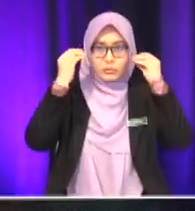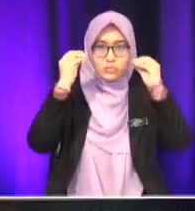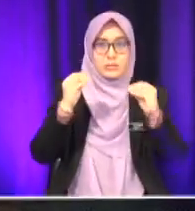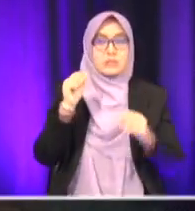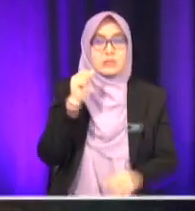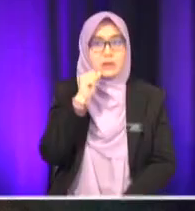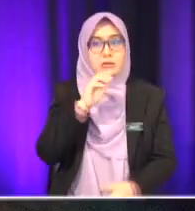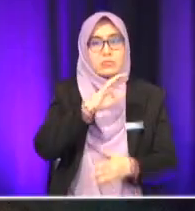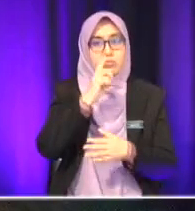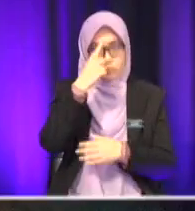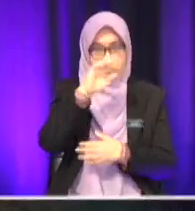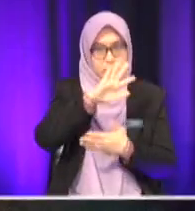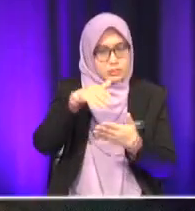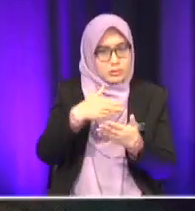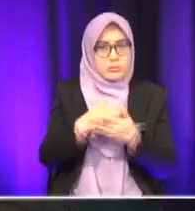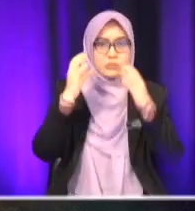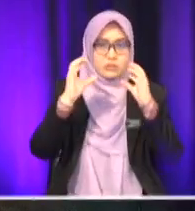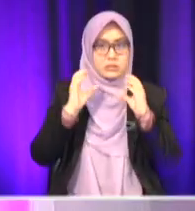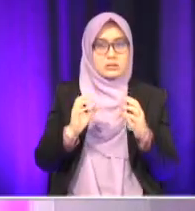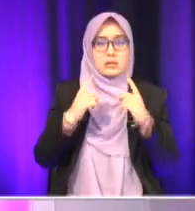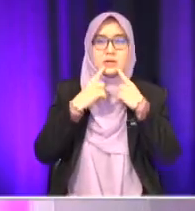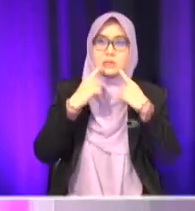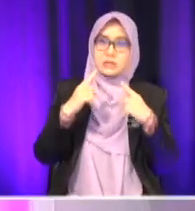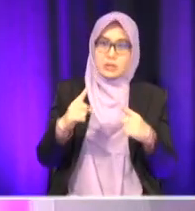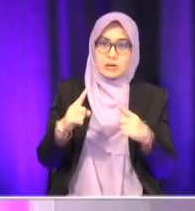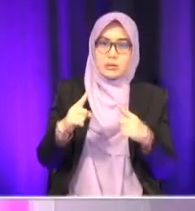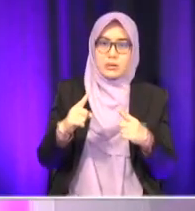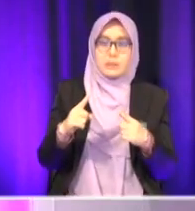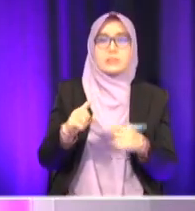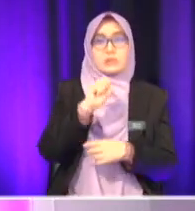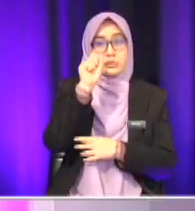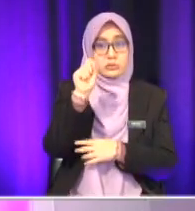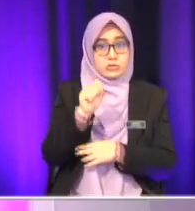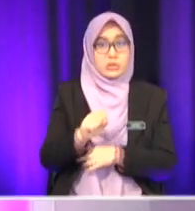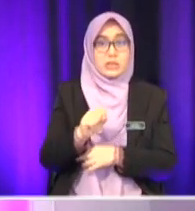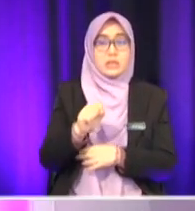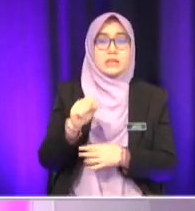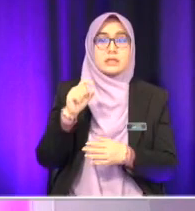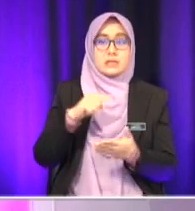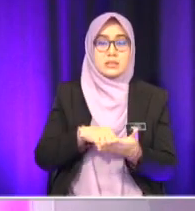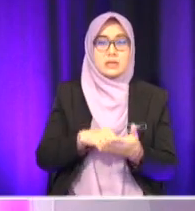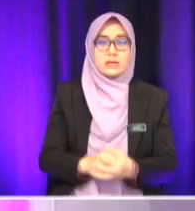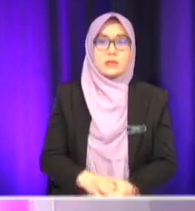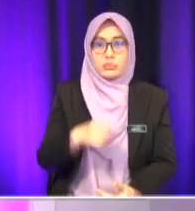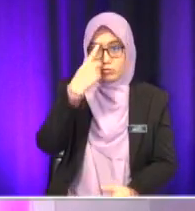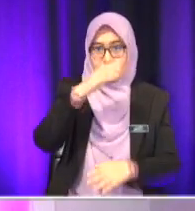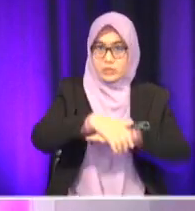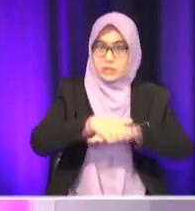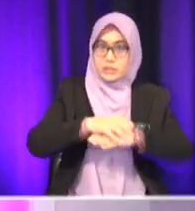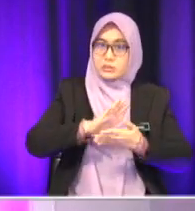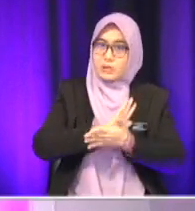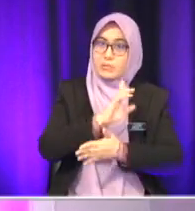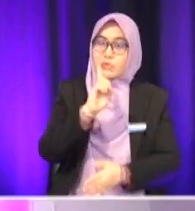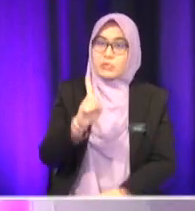these tips and tricks and also how we can do our very best to score for paper 1 of English. Thank you so much, Madam Eileen. And for those